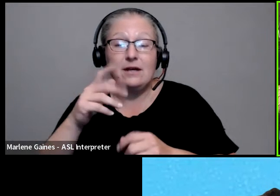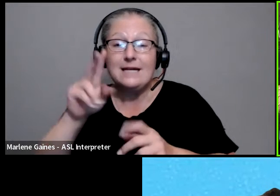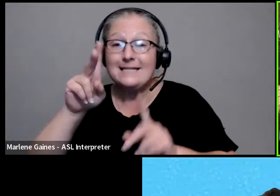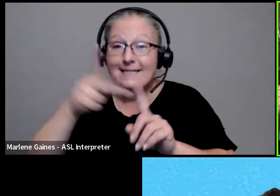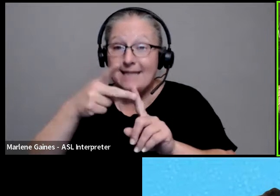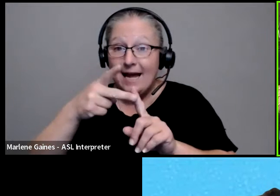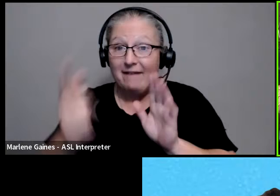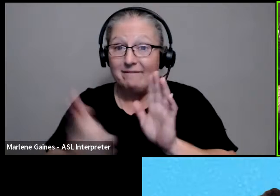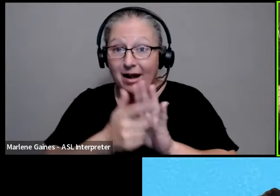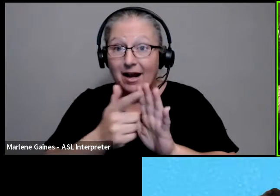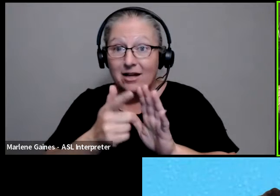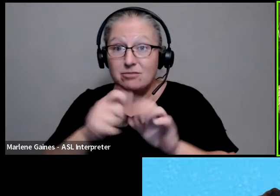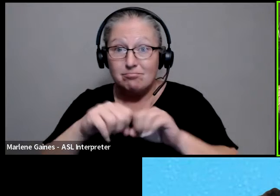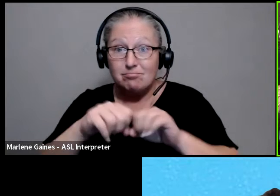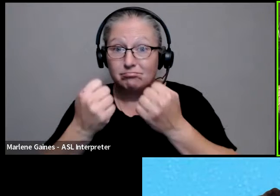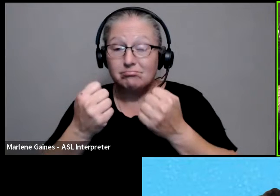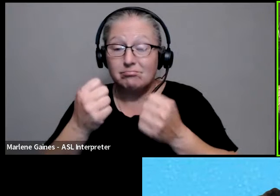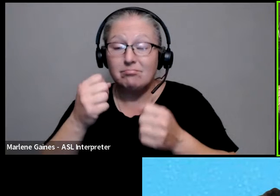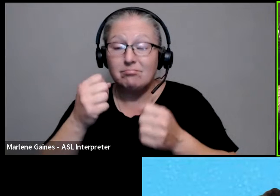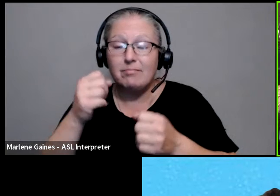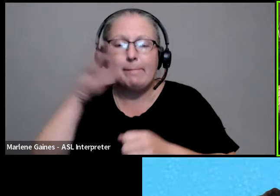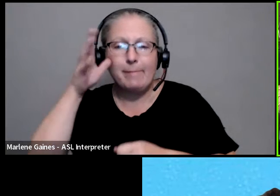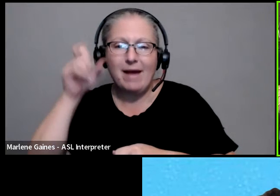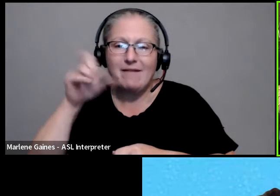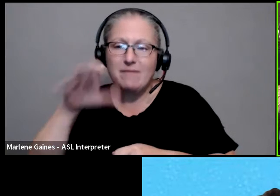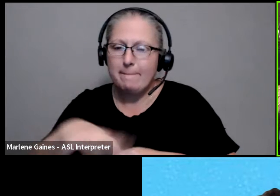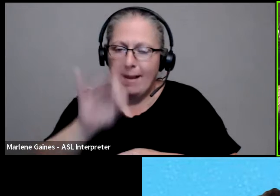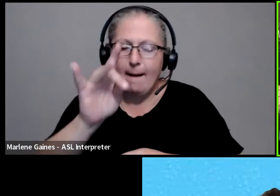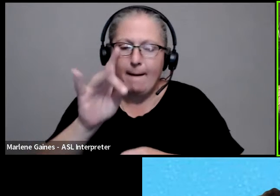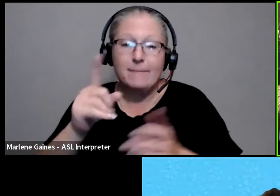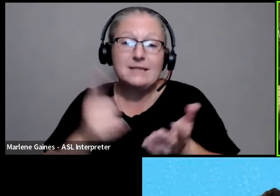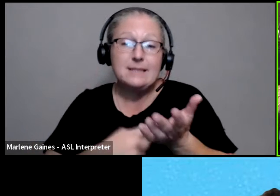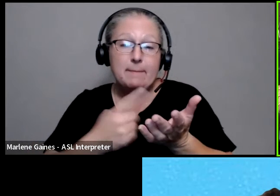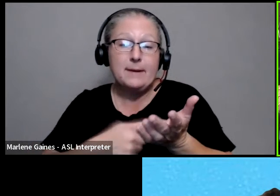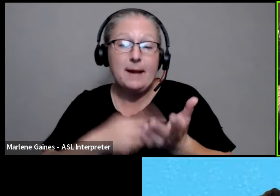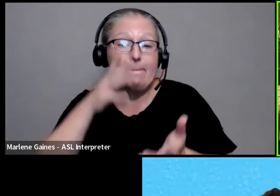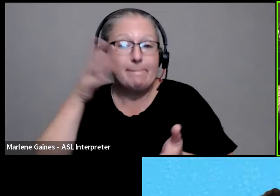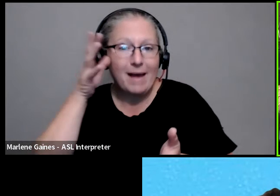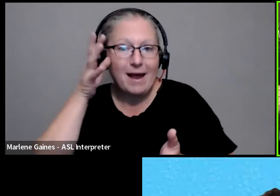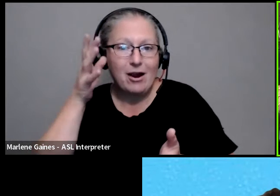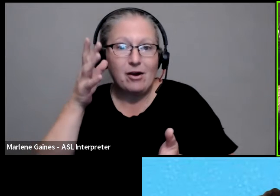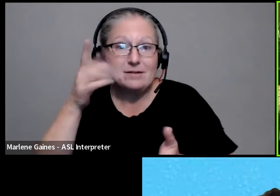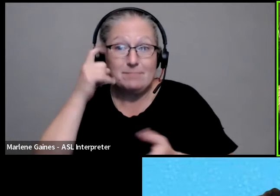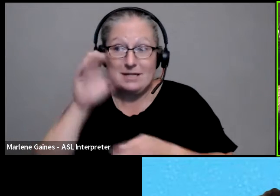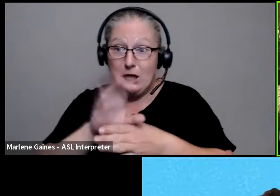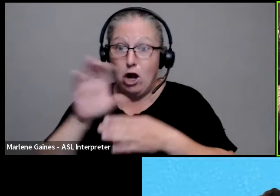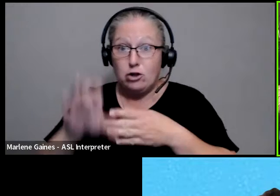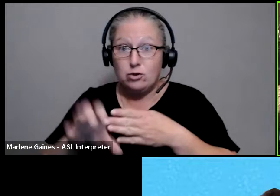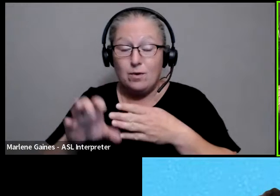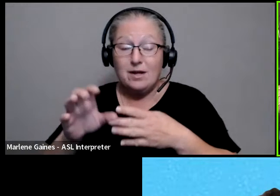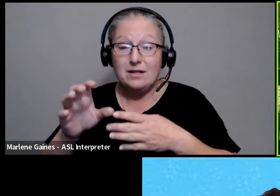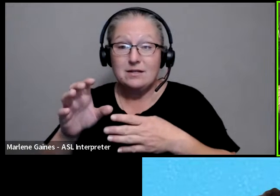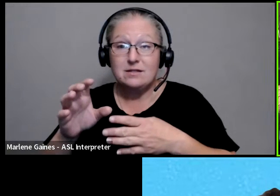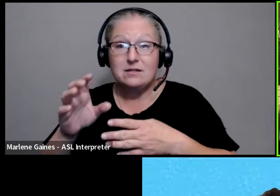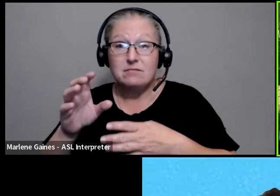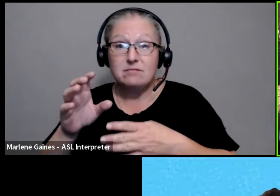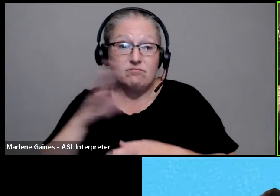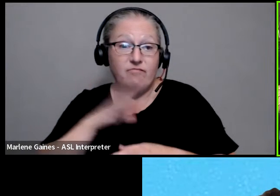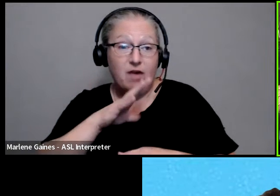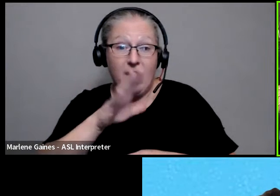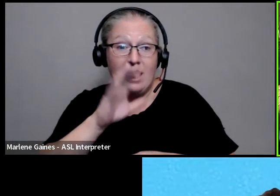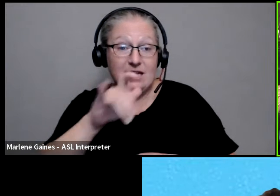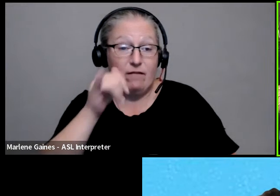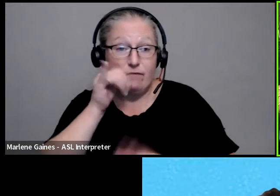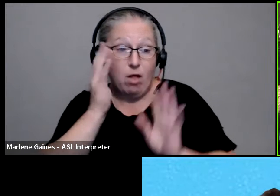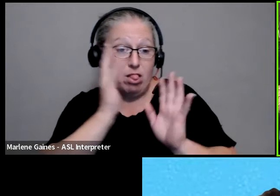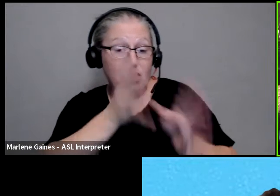require a parent pickup. And sometimes parents, as a consequence, will leave a cell phone at school